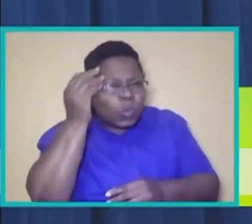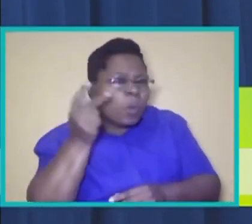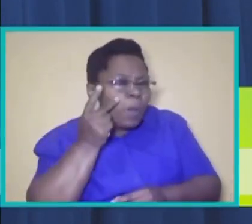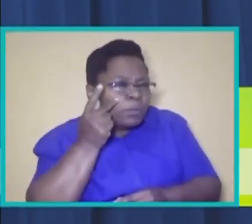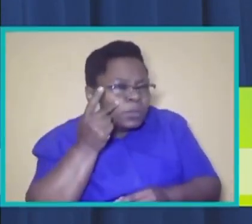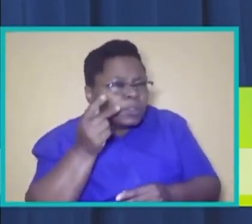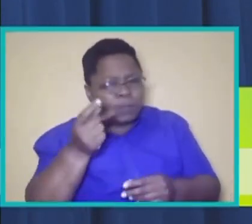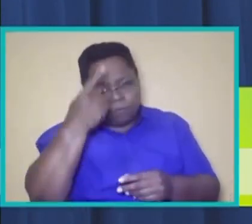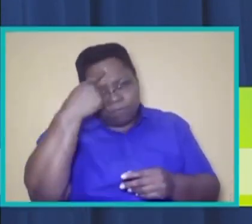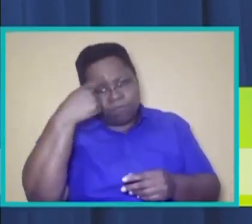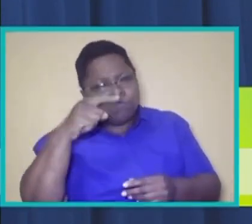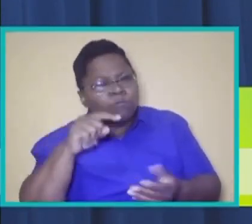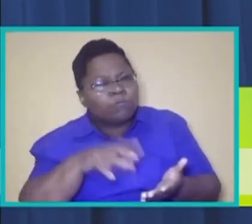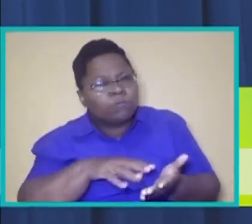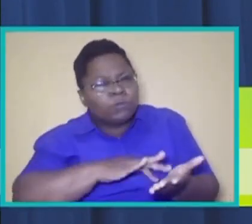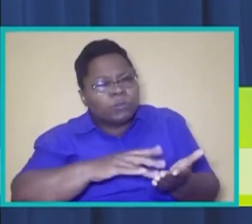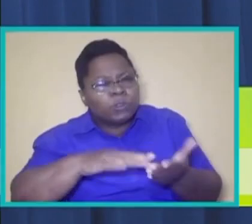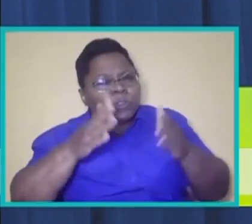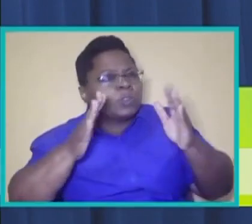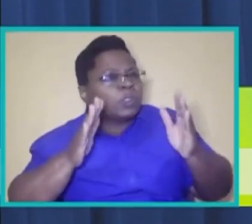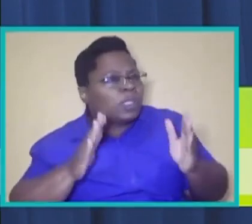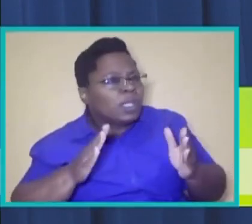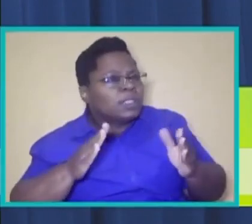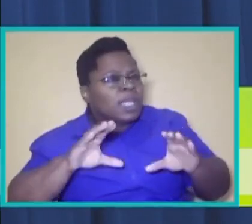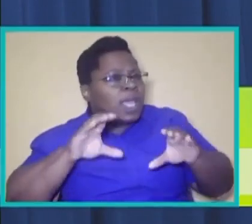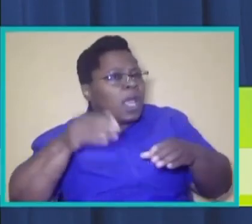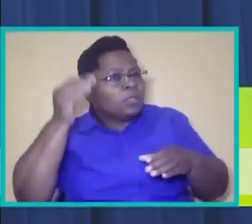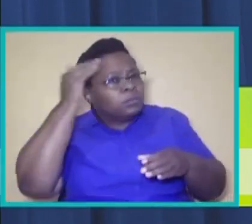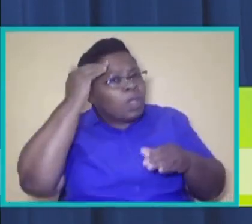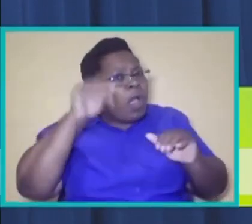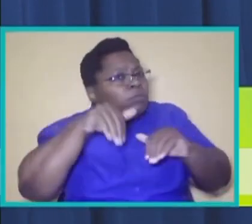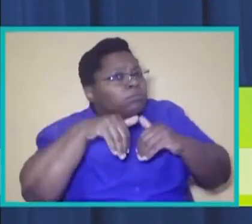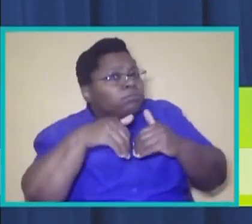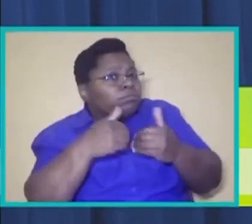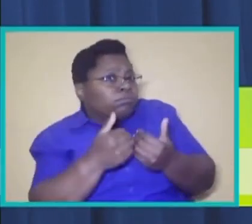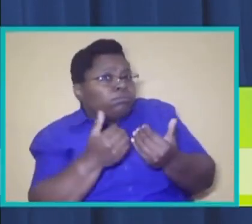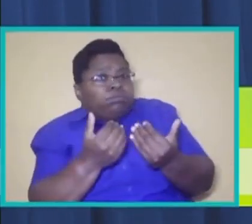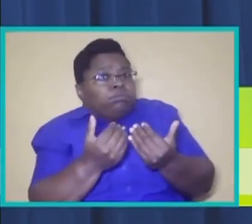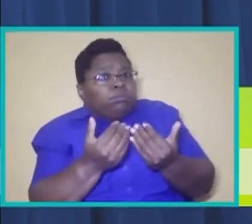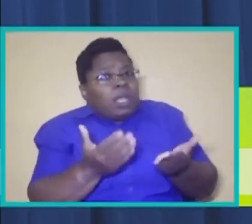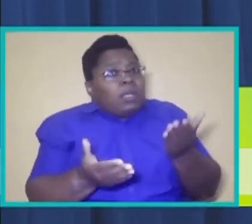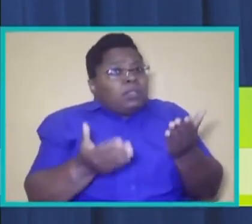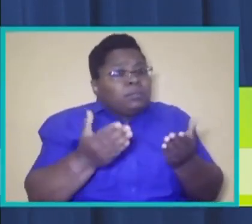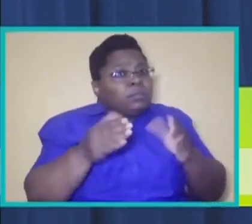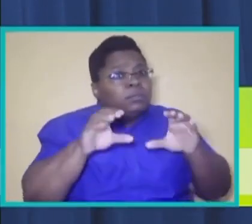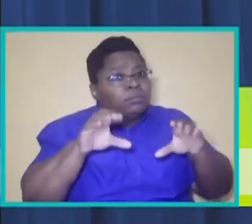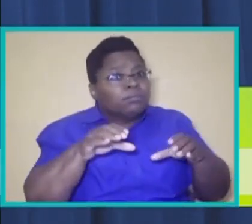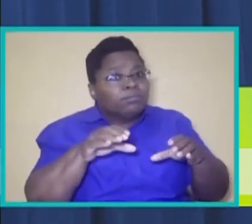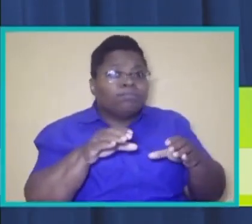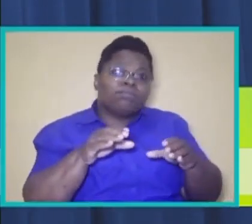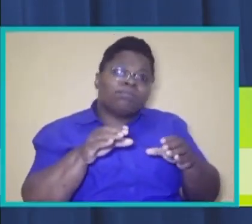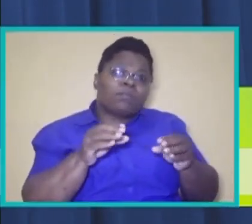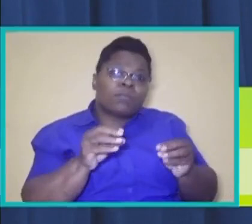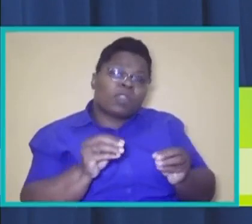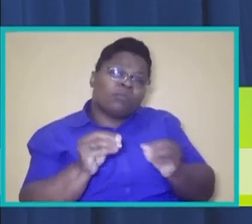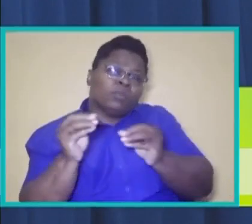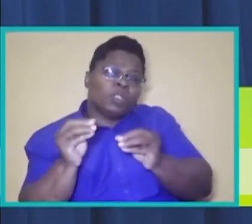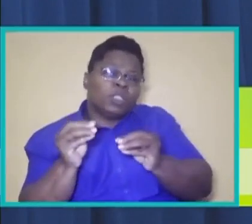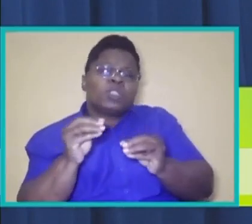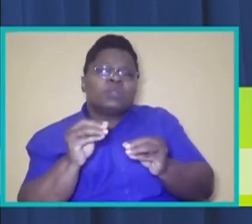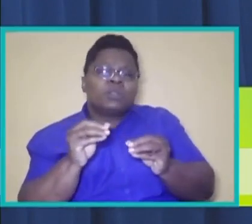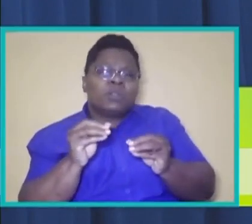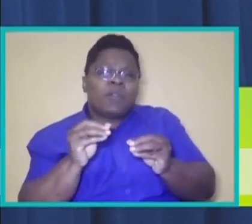has surprised me, and we haven't changed, is the isolation of teachers in the classroom. So within a